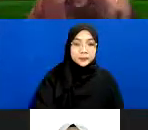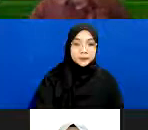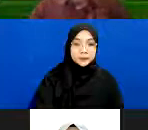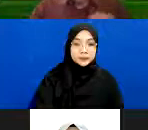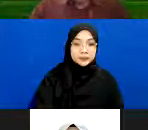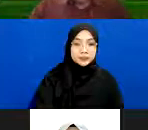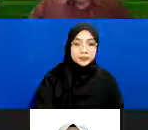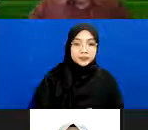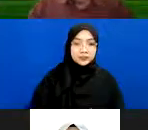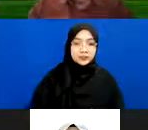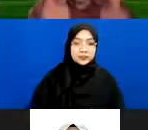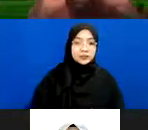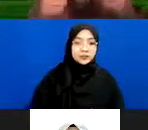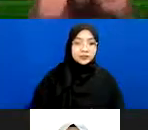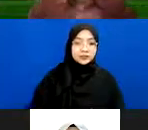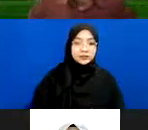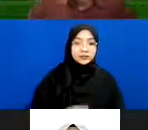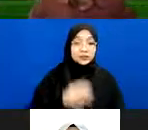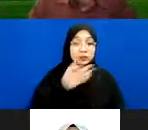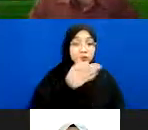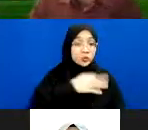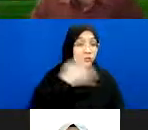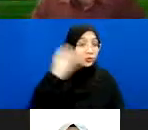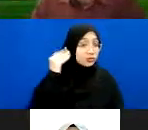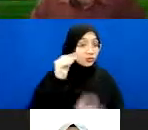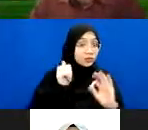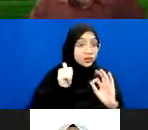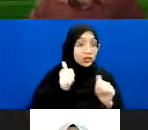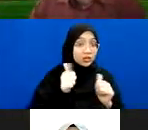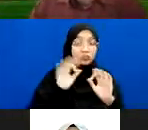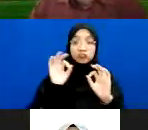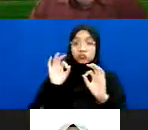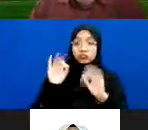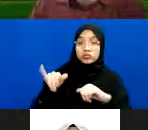Can you hear the video? The sound of the video? Yes, Mbak.